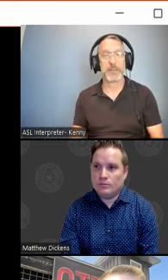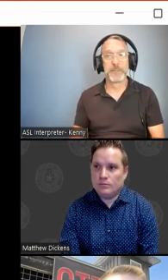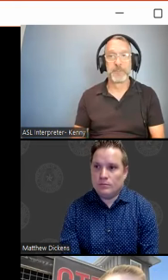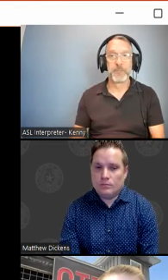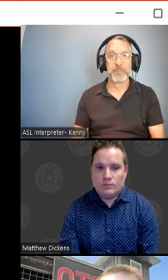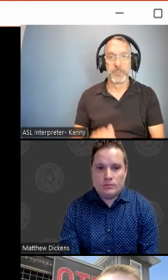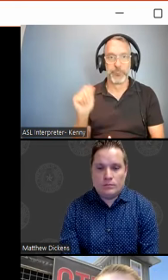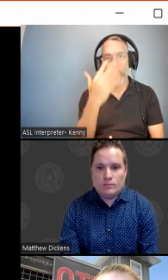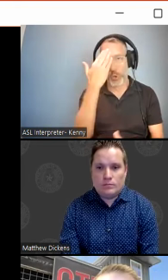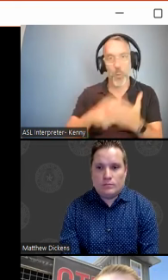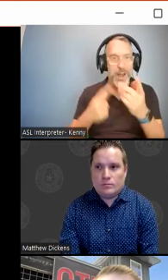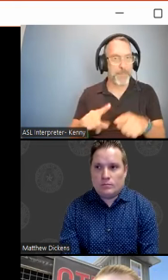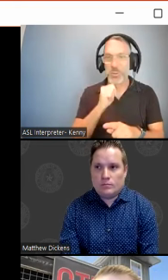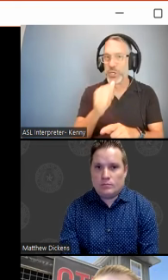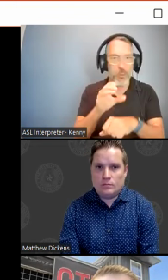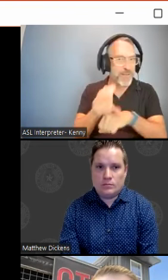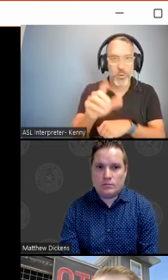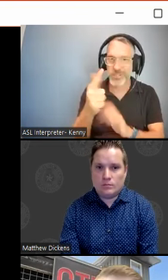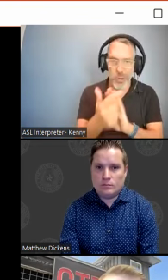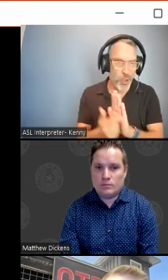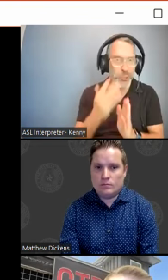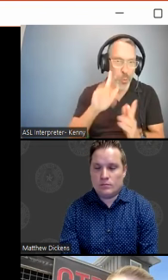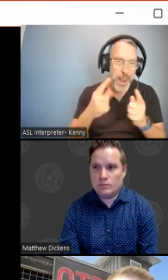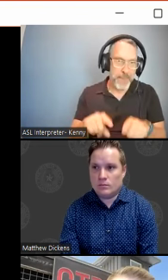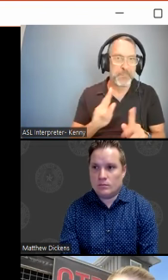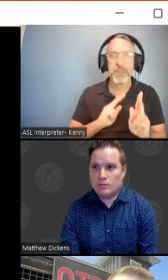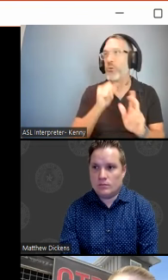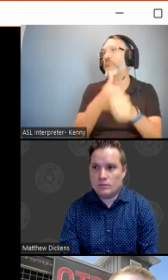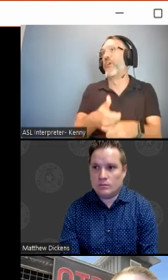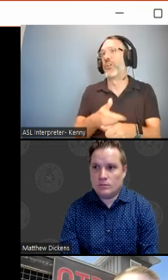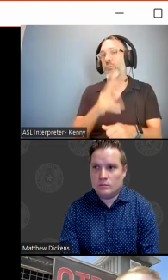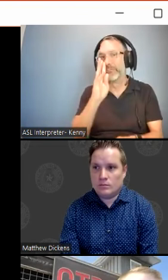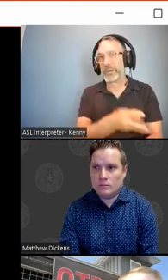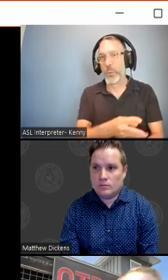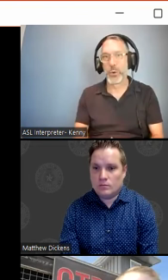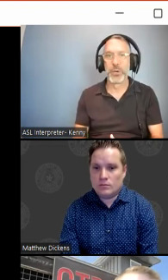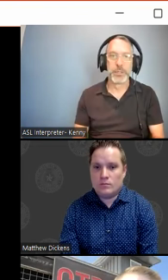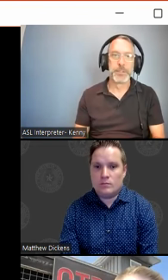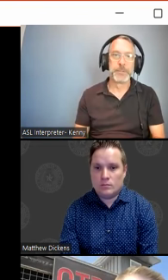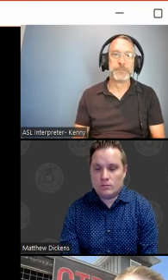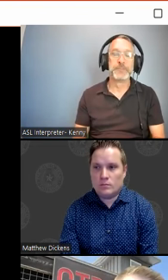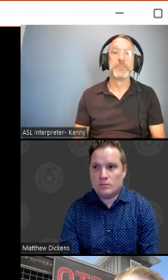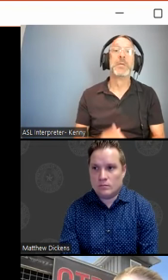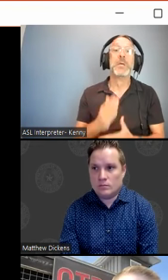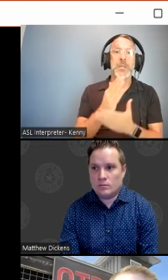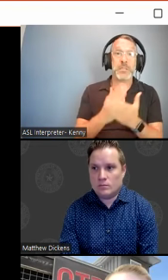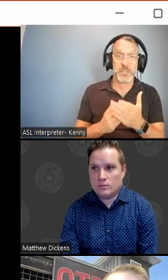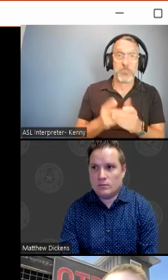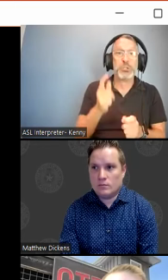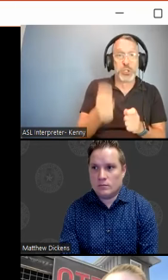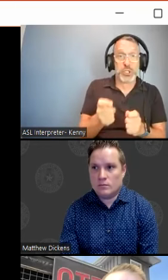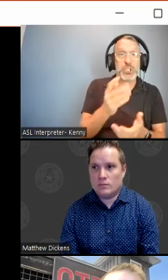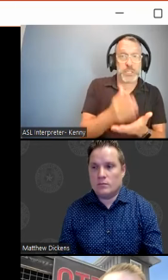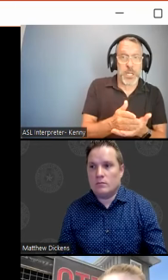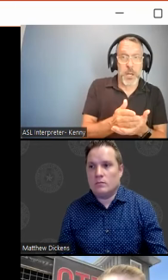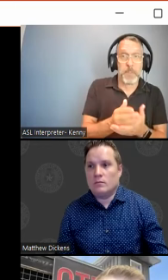all know what happens when you don't enforce a law, people won't follow it anymore. Some judges had stopped, and by